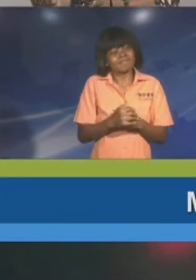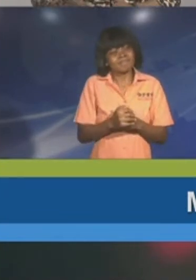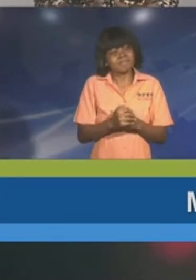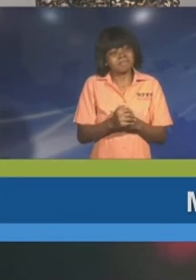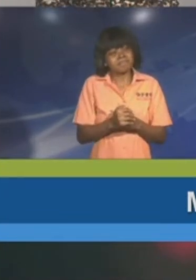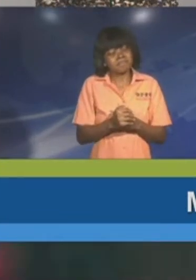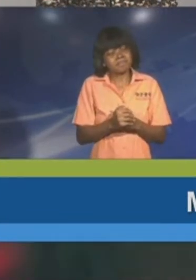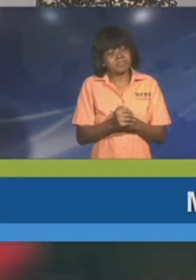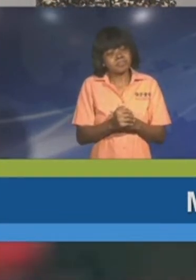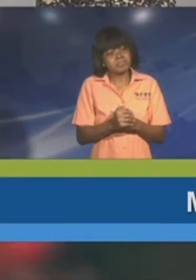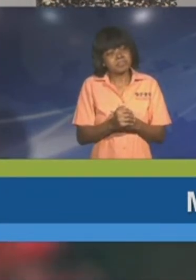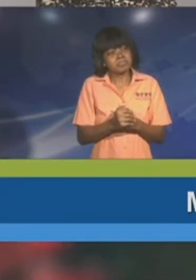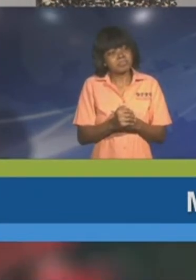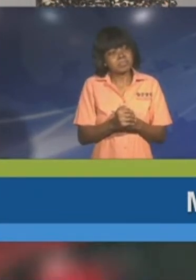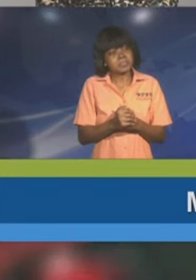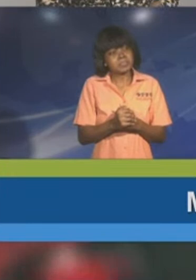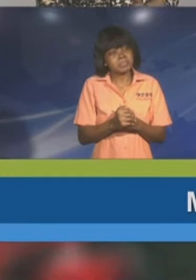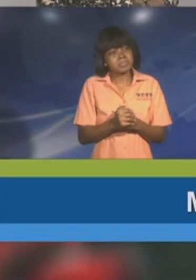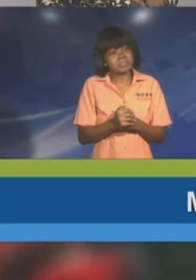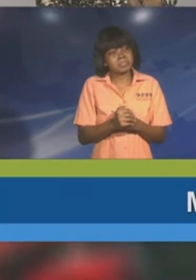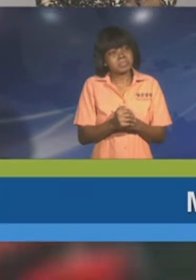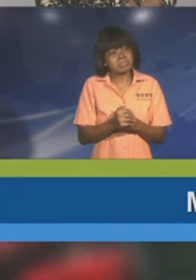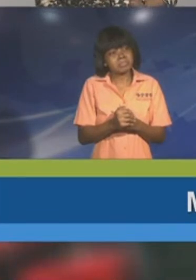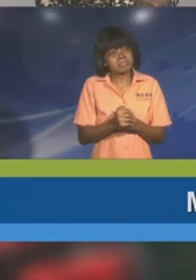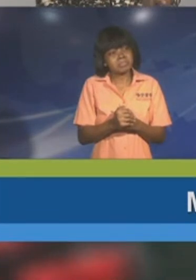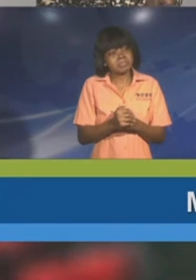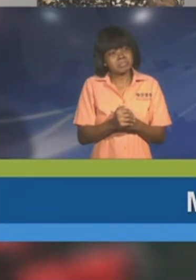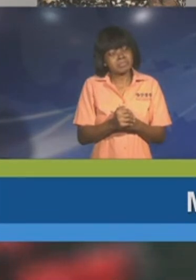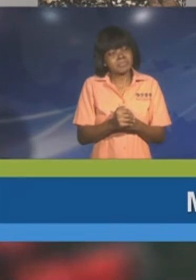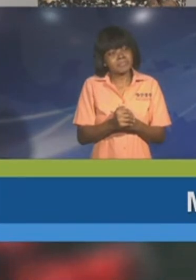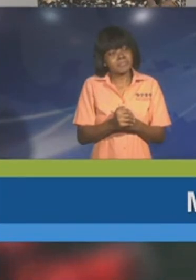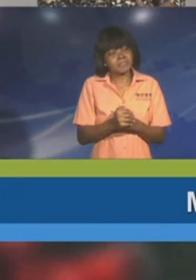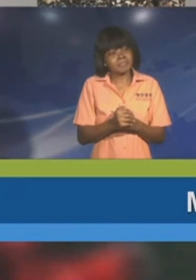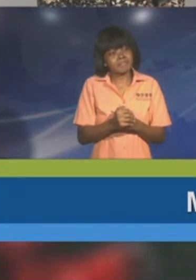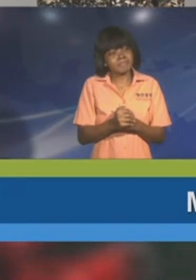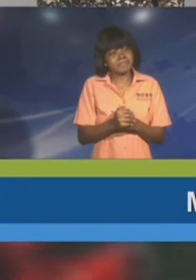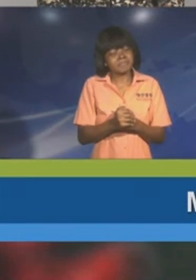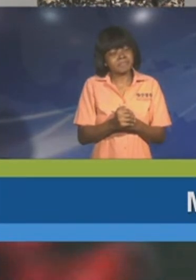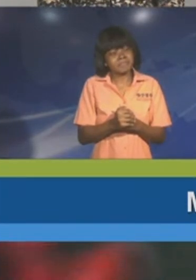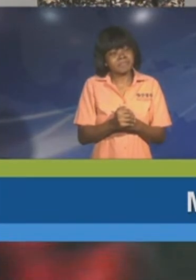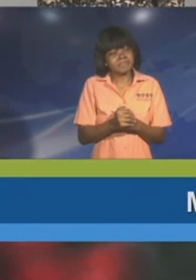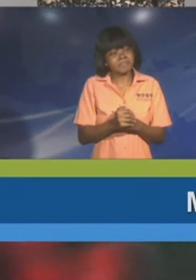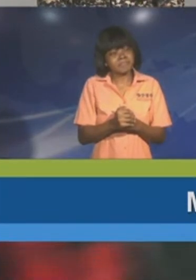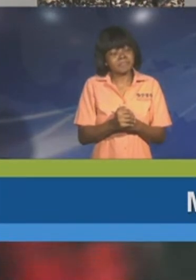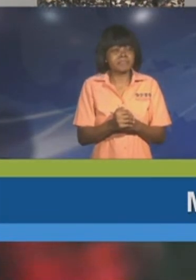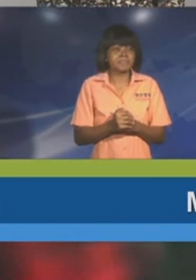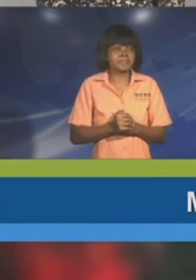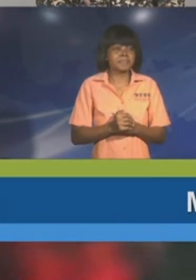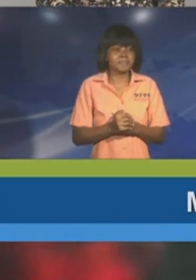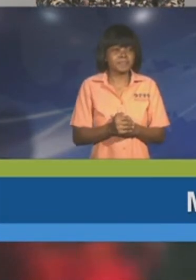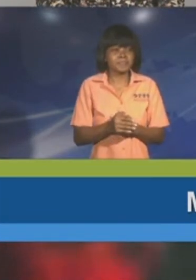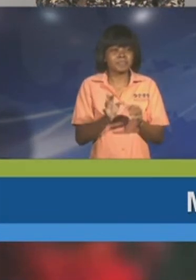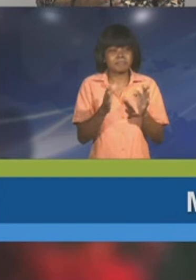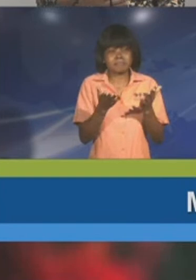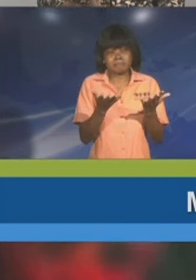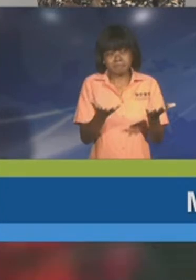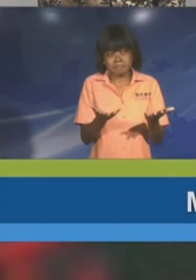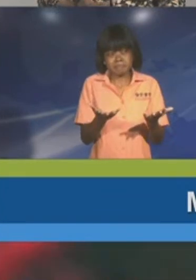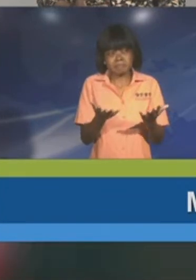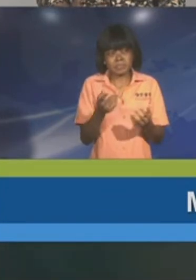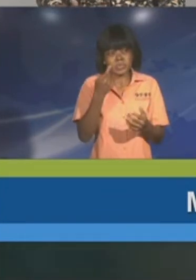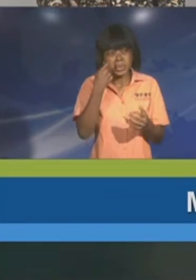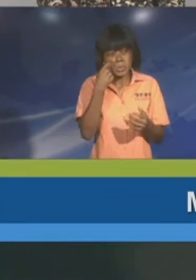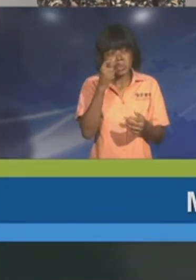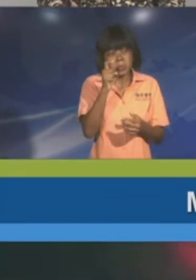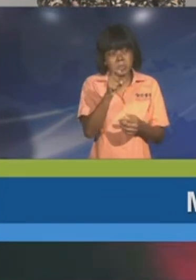in the viral family, and it usually will cause flu or some gastroenteritis. For this one, they find it's the